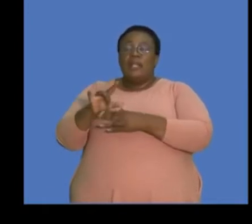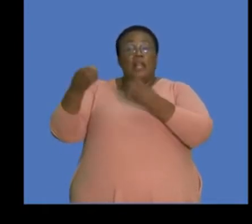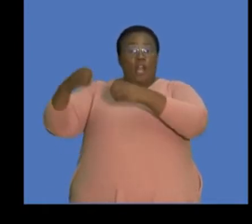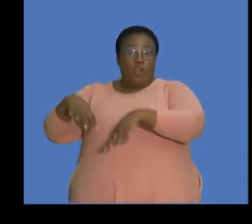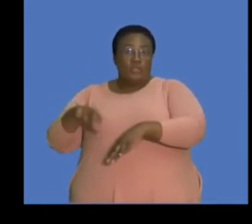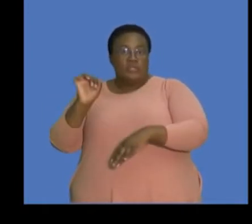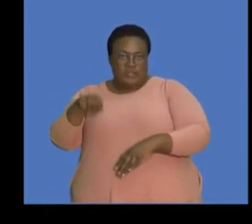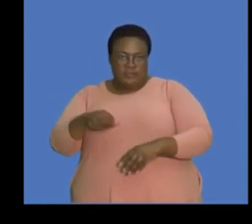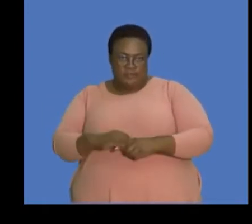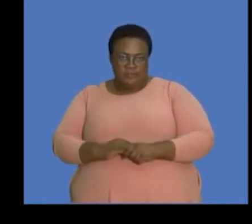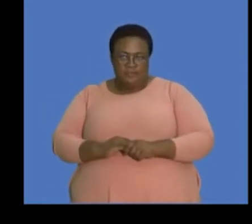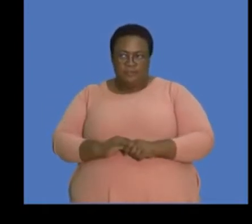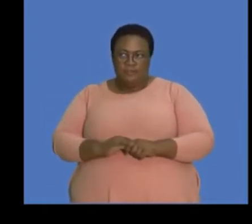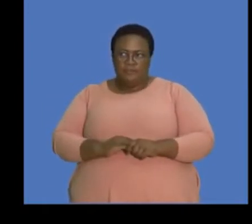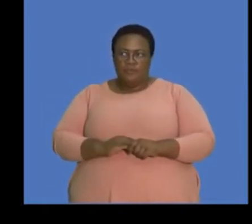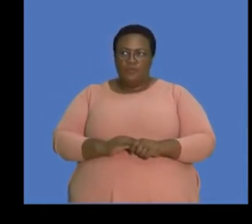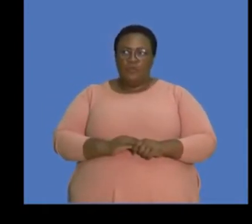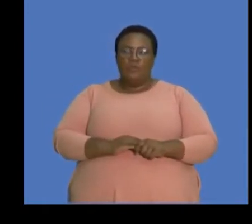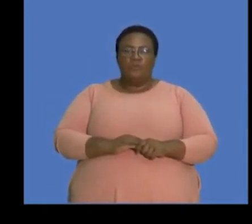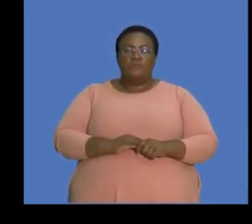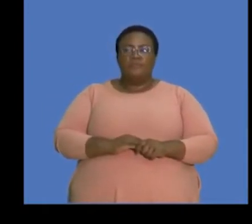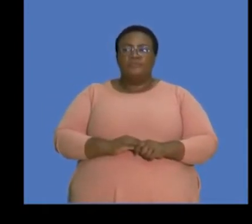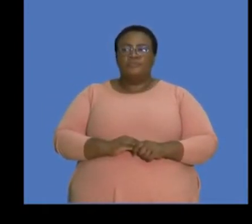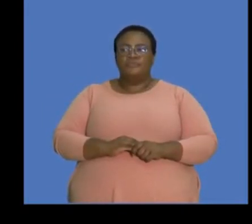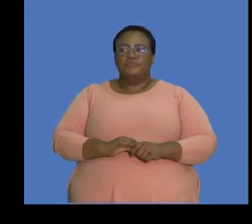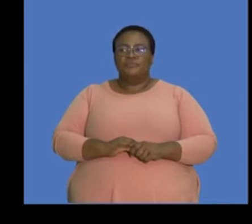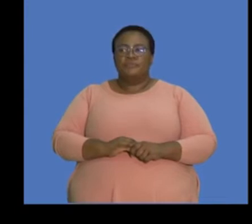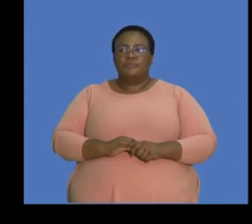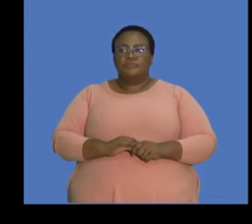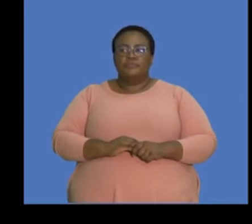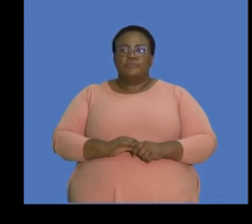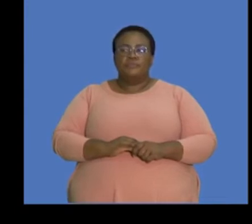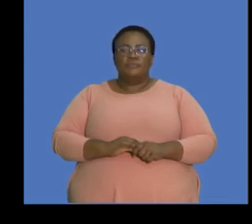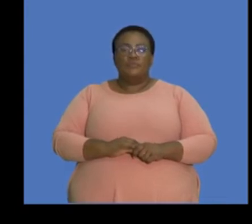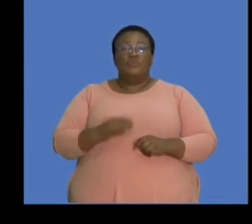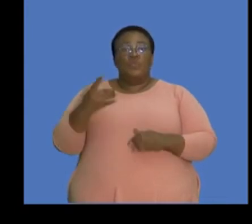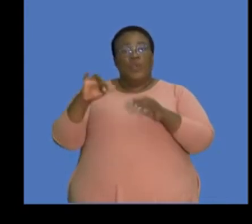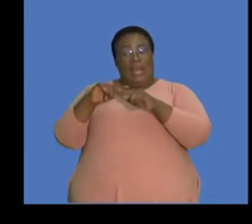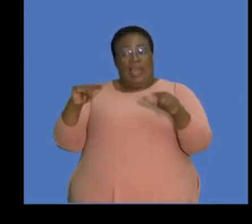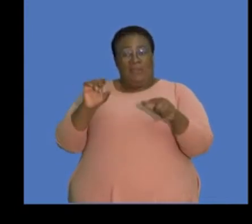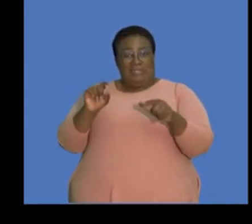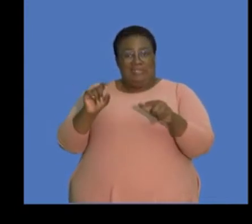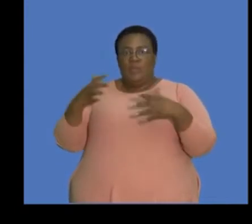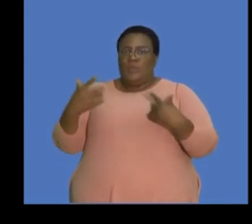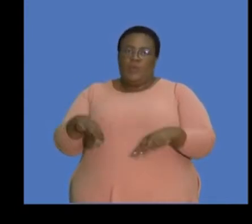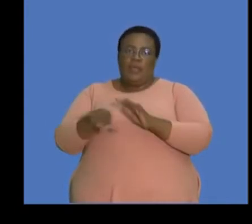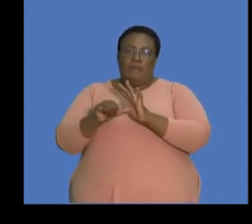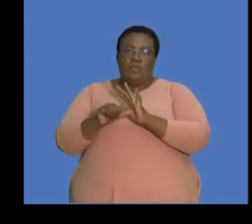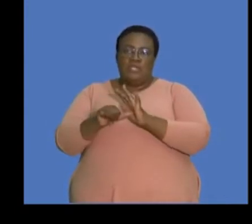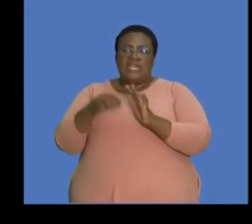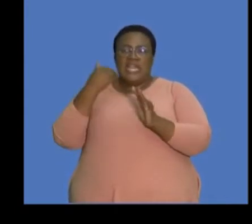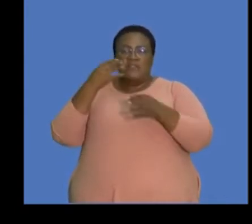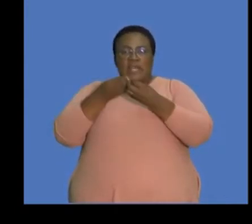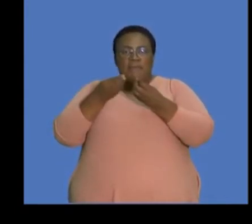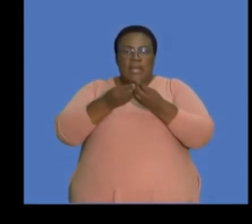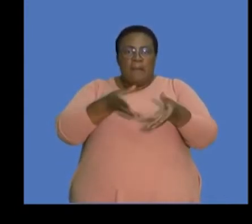right? Which is removal, right? So the language there is very, very important. So if something